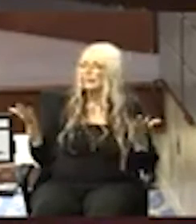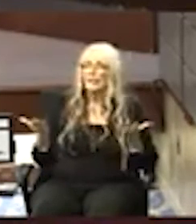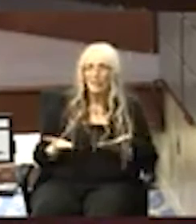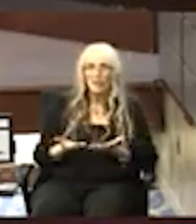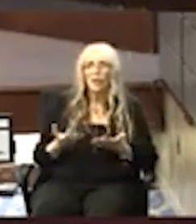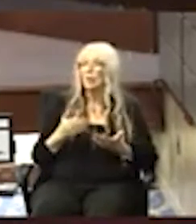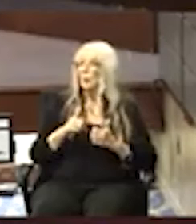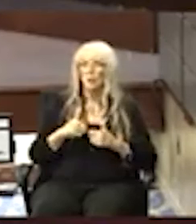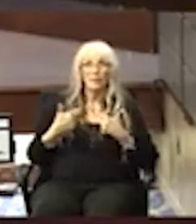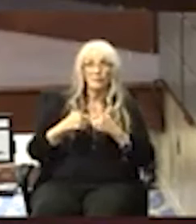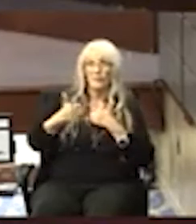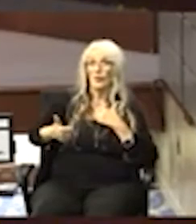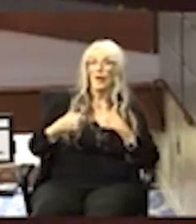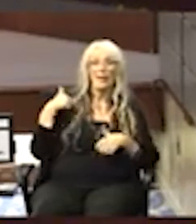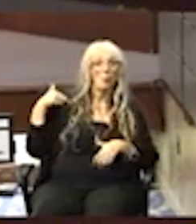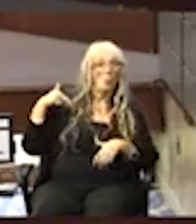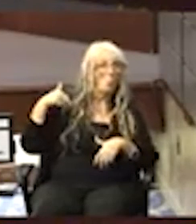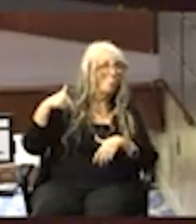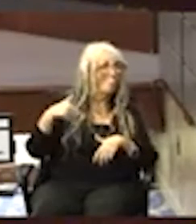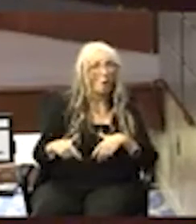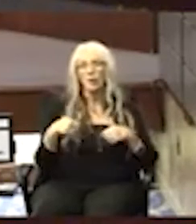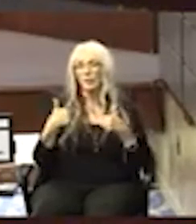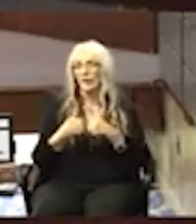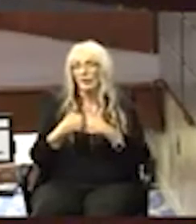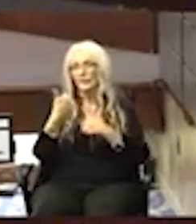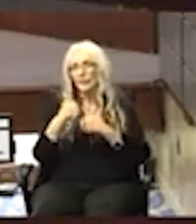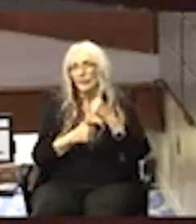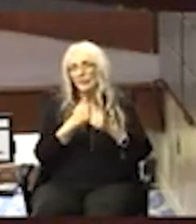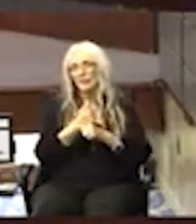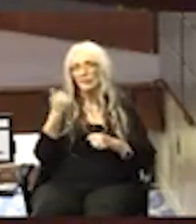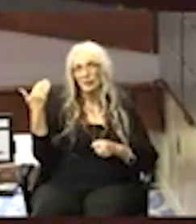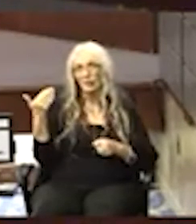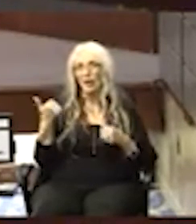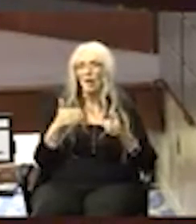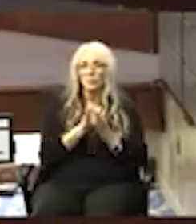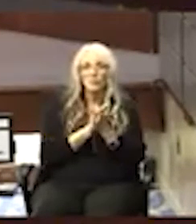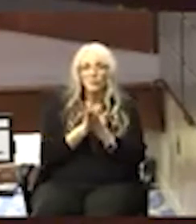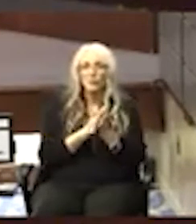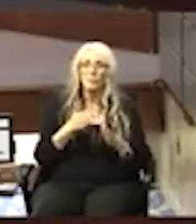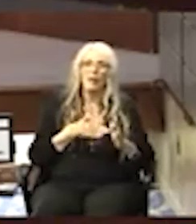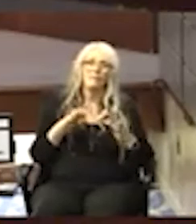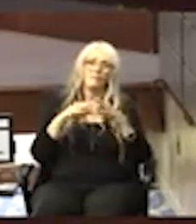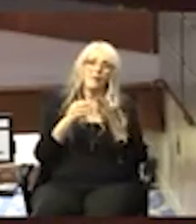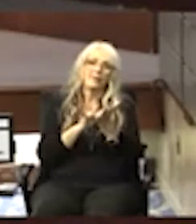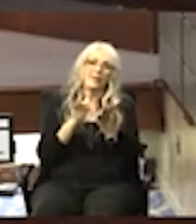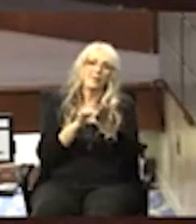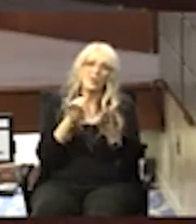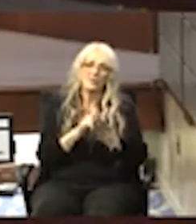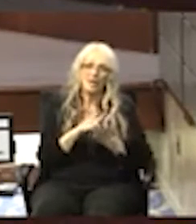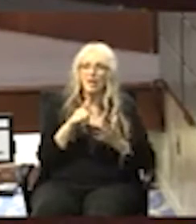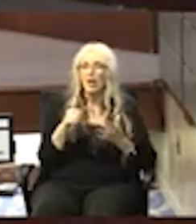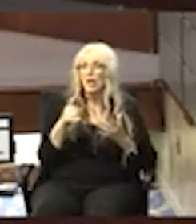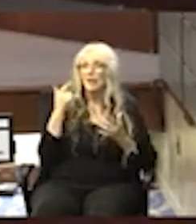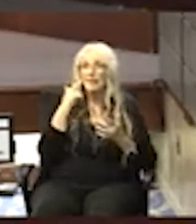don't live too far from here. I walked to that game 10 years ago, and so I'm looking forward to my family being able to take advantage of this. The only question I had